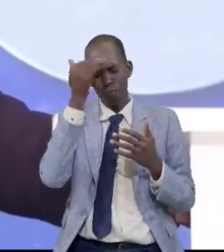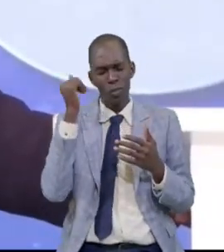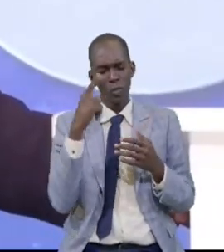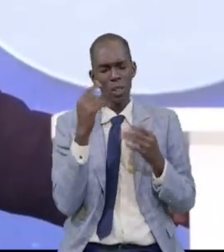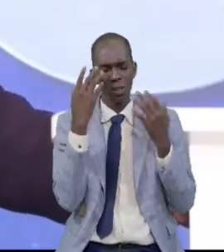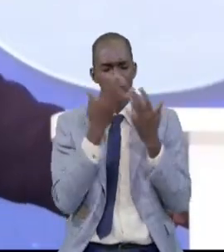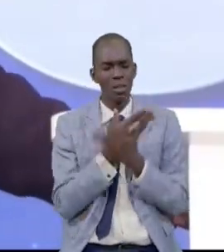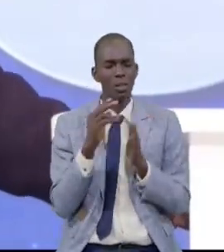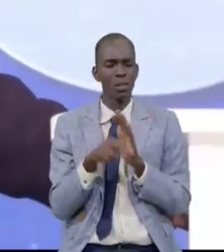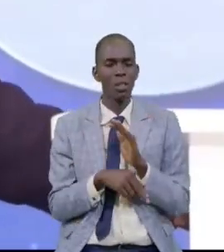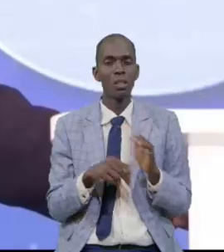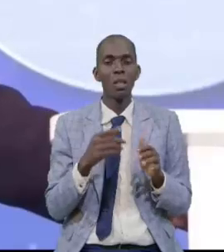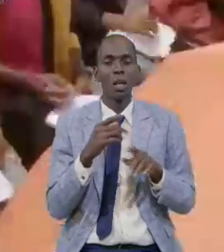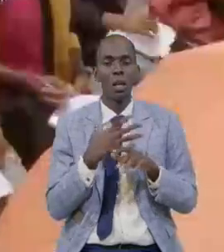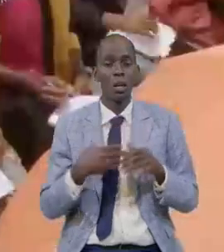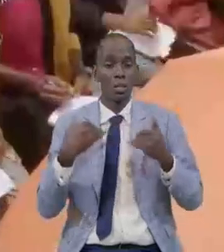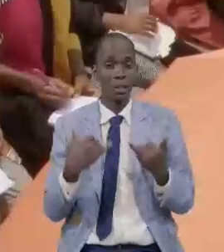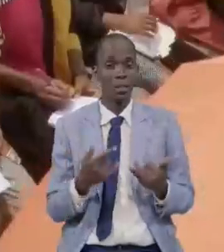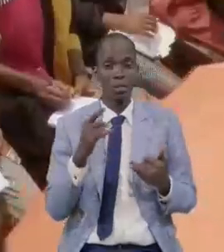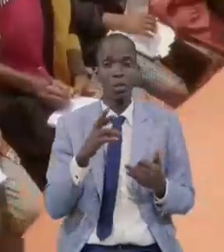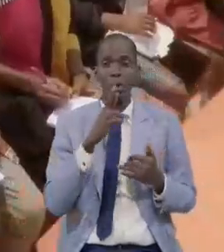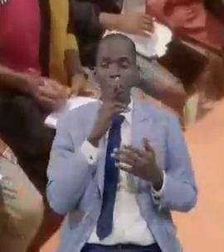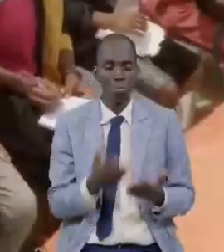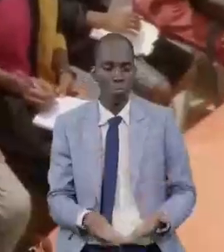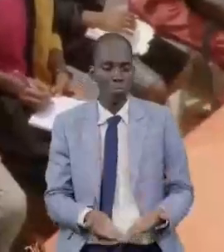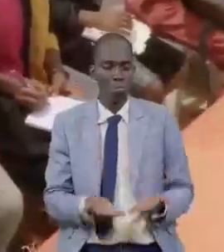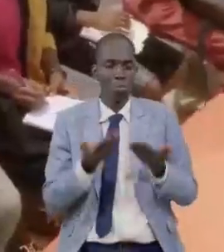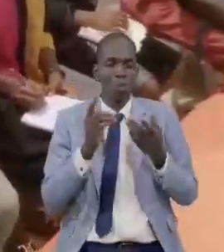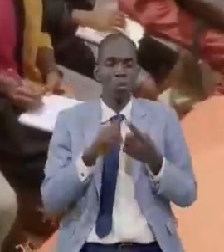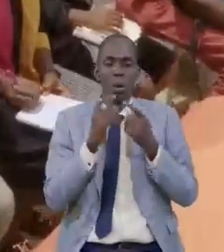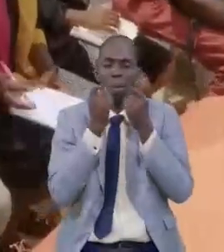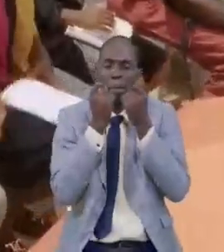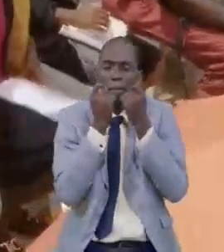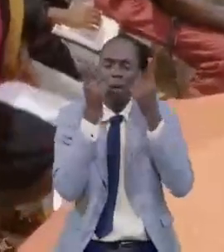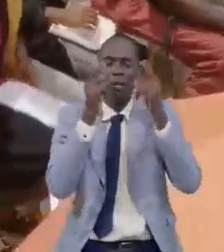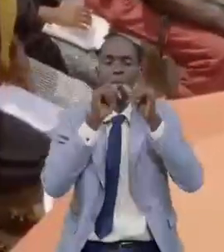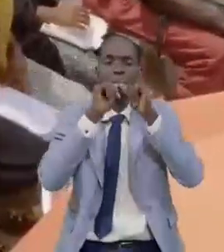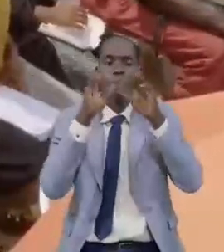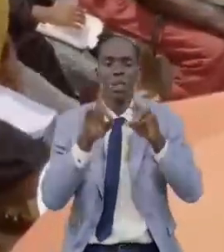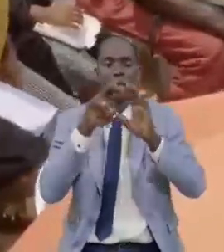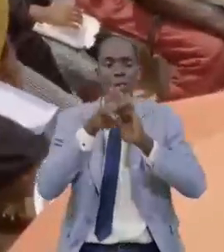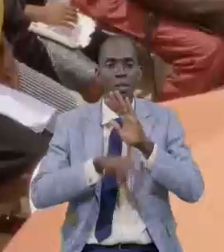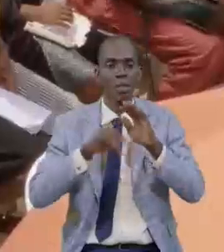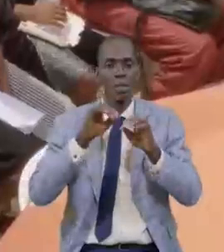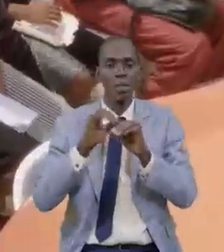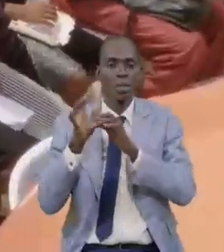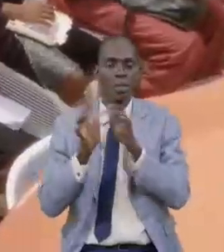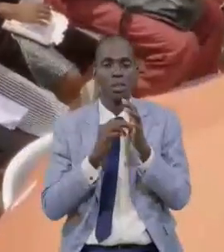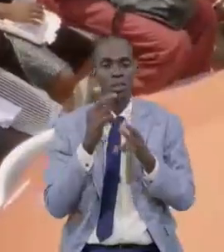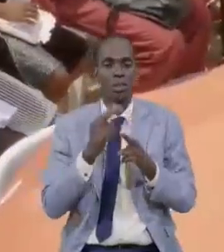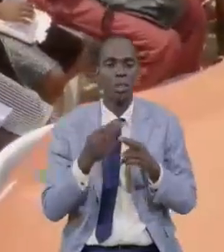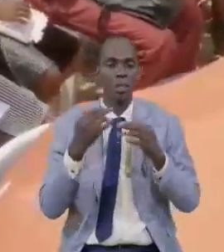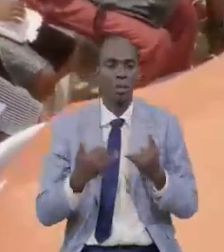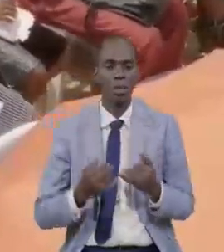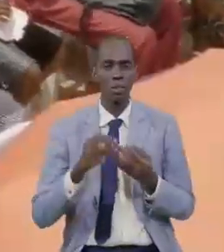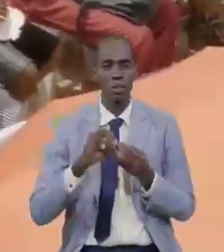amazing blessedness in Jesus' name. Look at number two here. Number two, we're looking